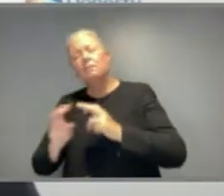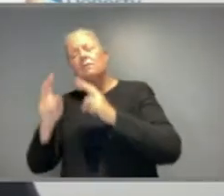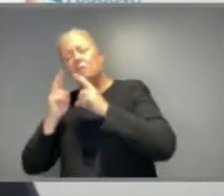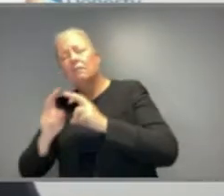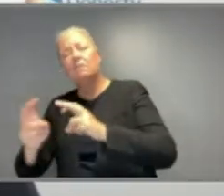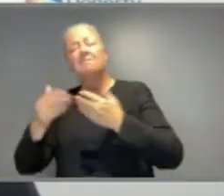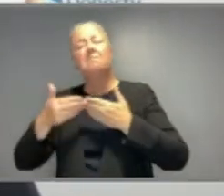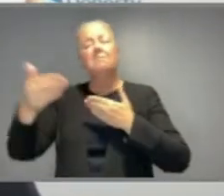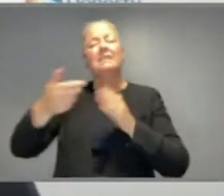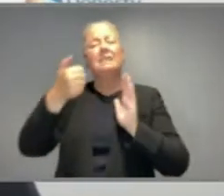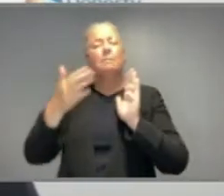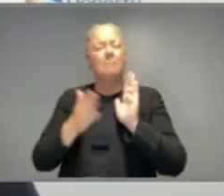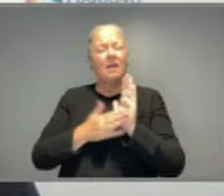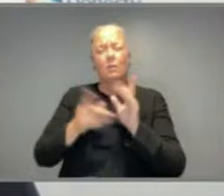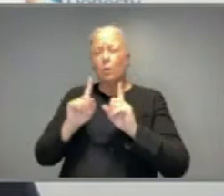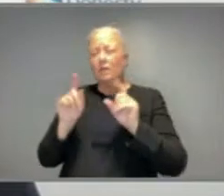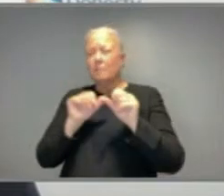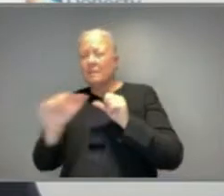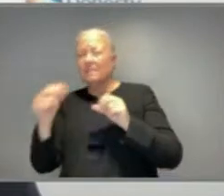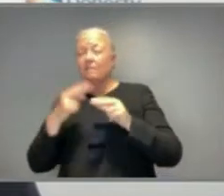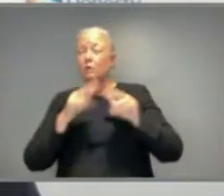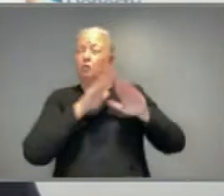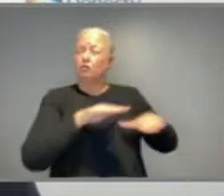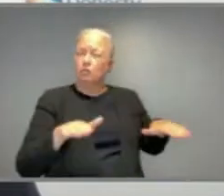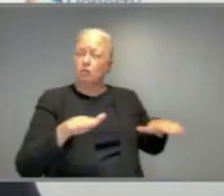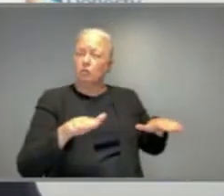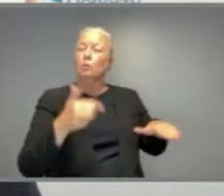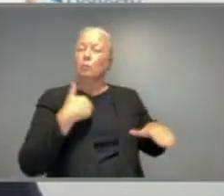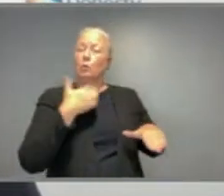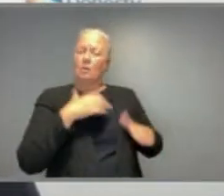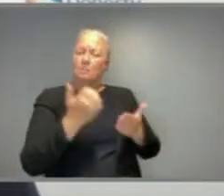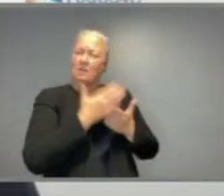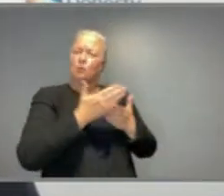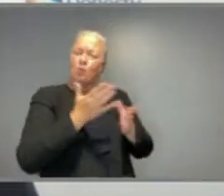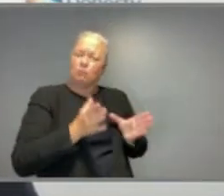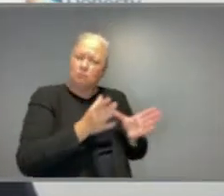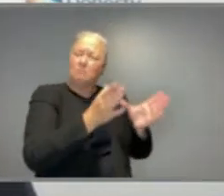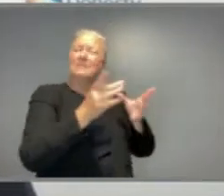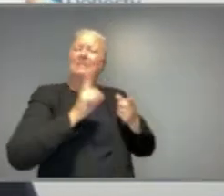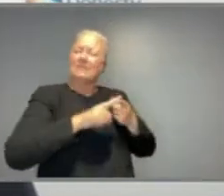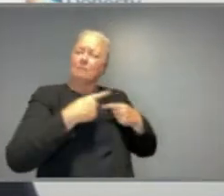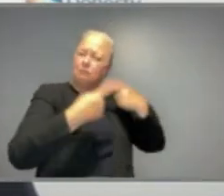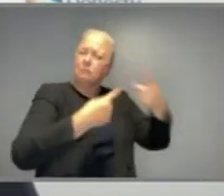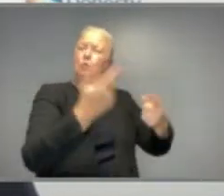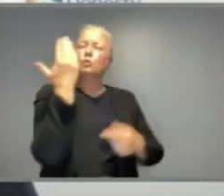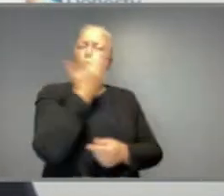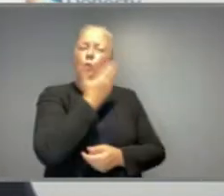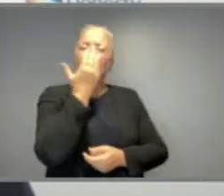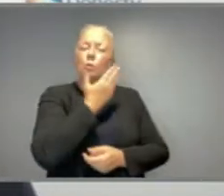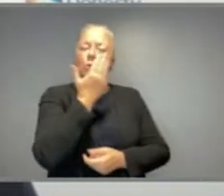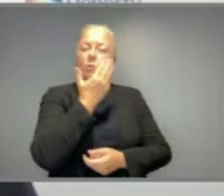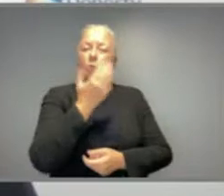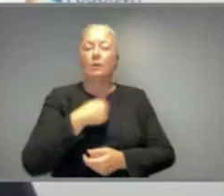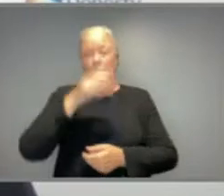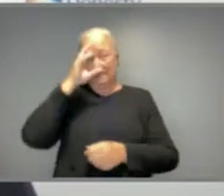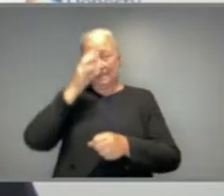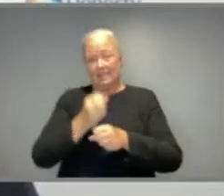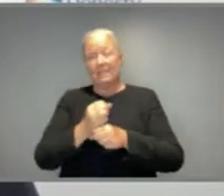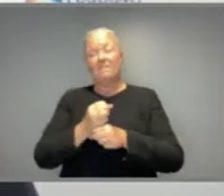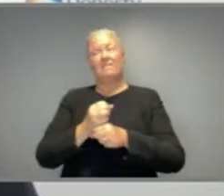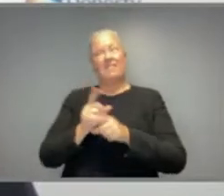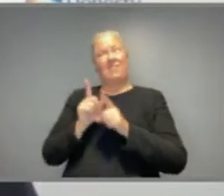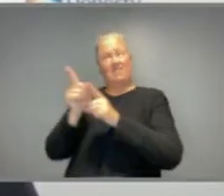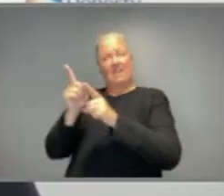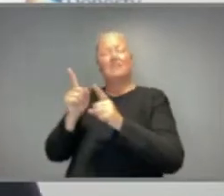best approaches in children, and clearly preserving their education is critical. But we believe this whole population strategy achieves the best outcomes for